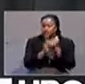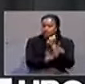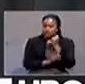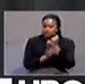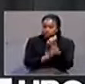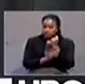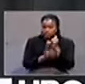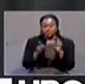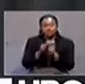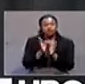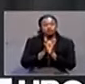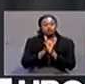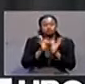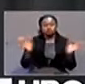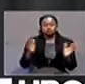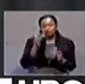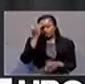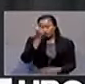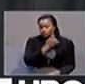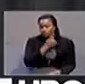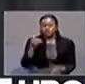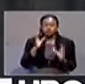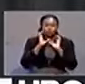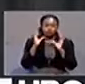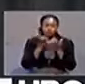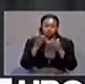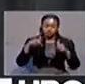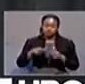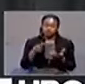to the entire Catholic community in Uganda